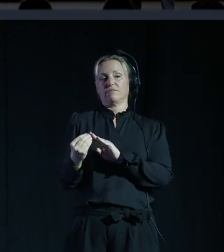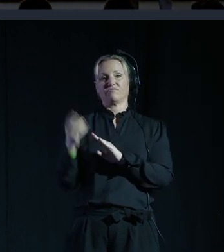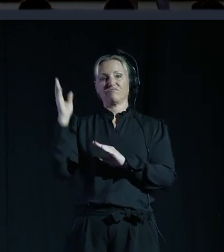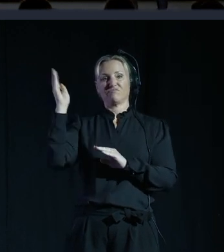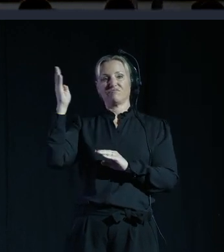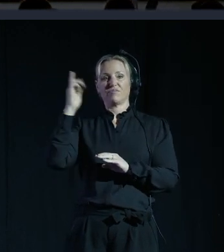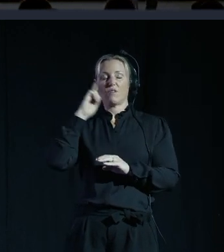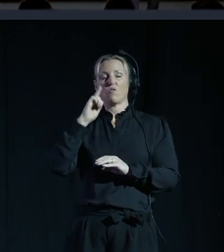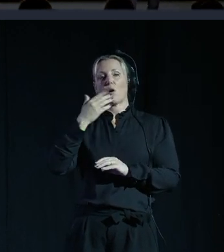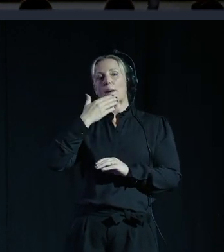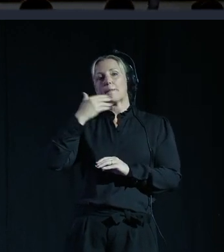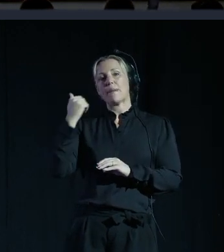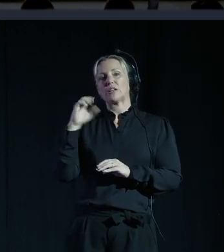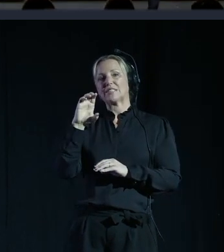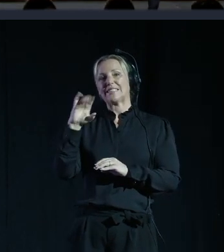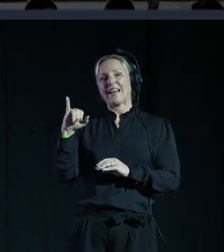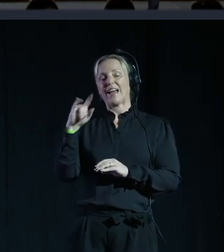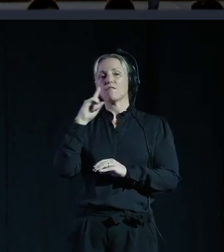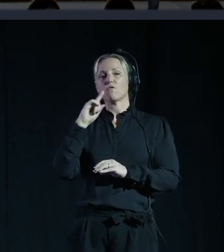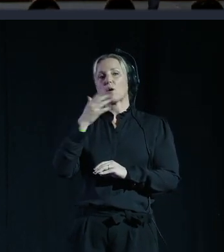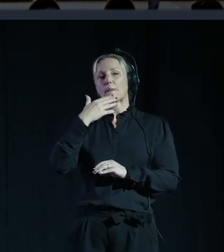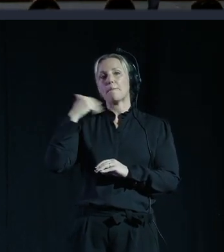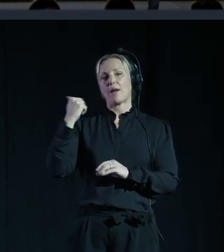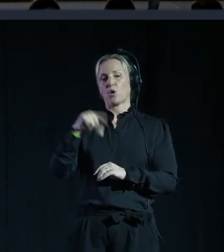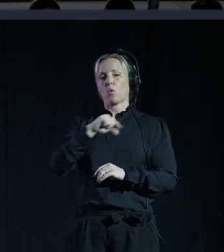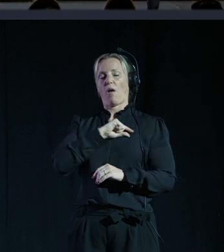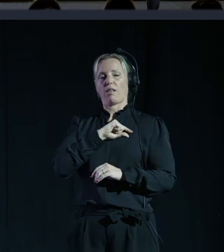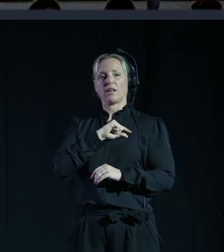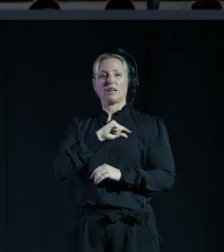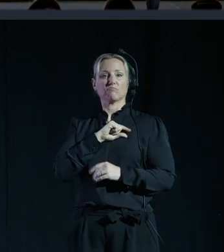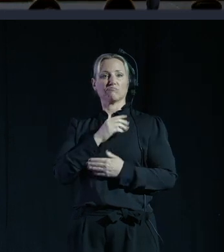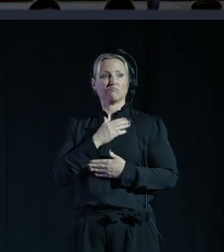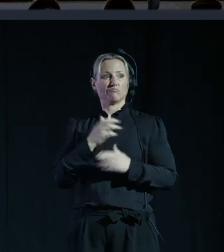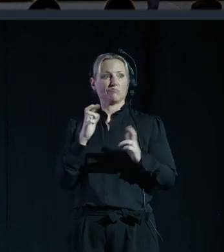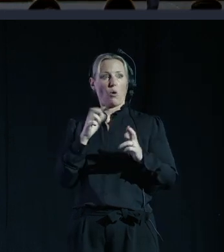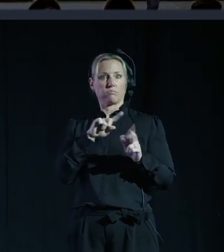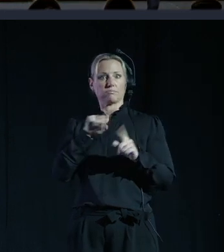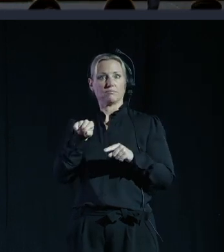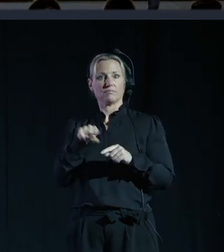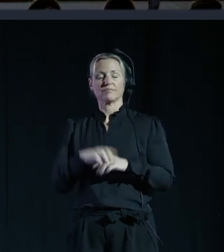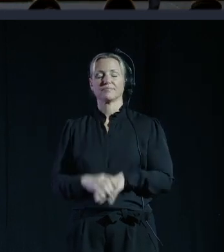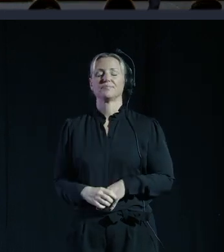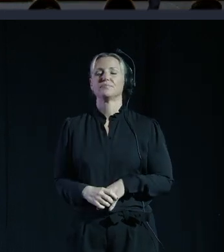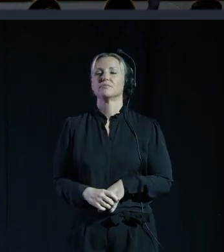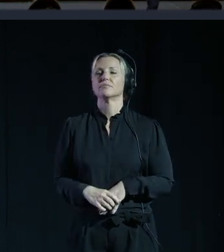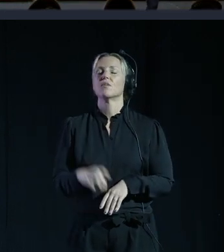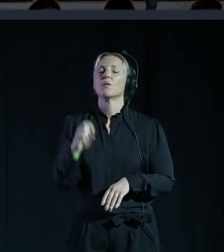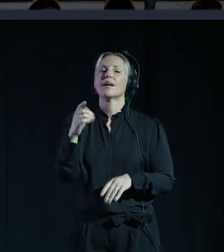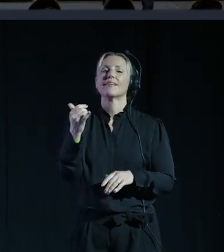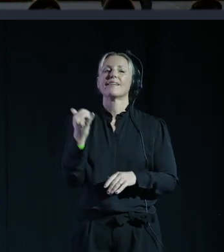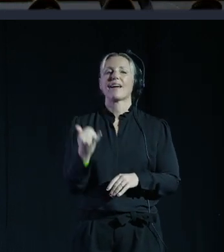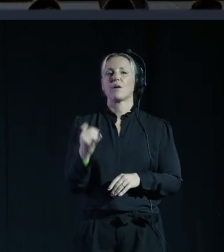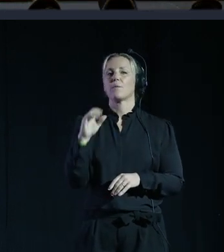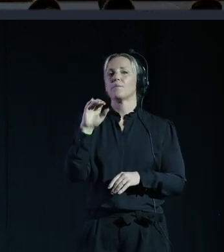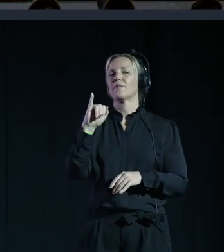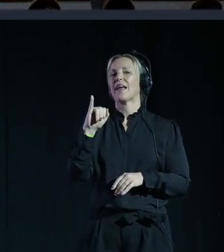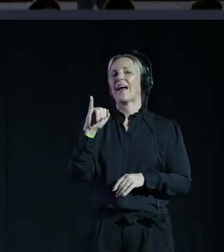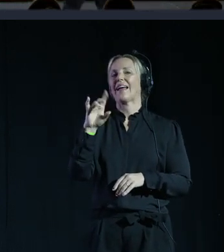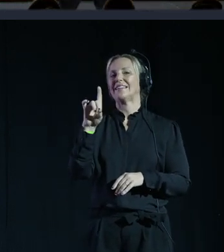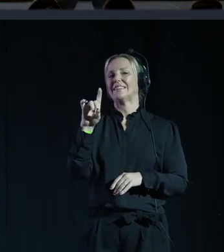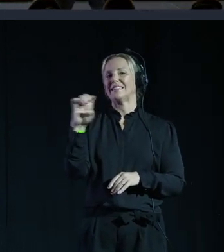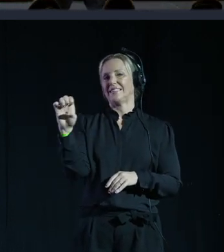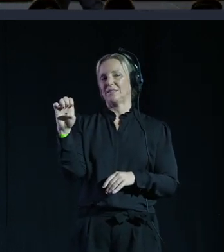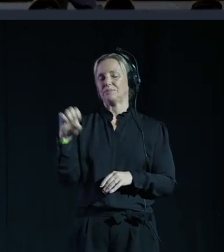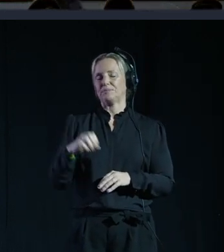that out. All right, now I want to talk about the IDE. So, many of you love the IDE.